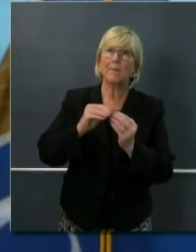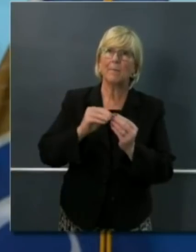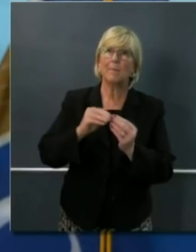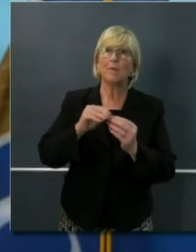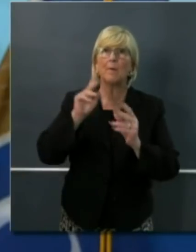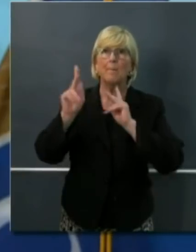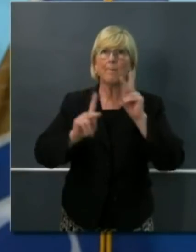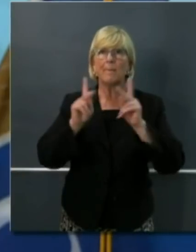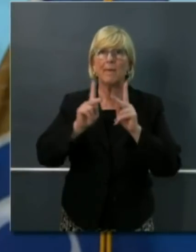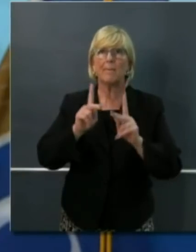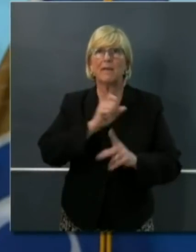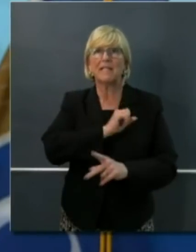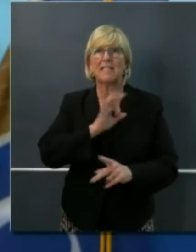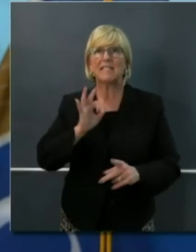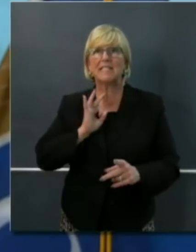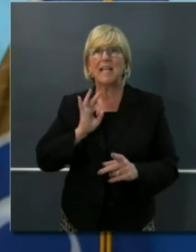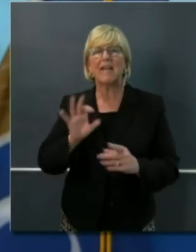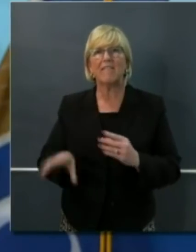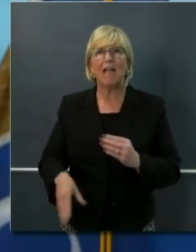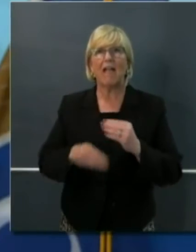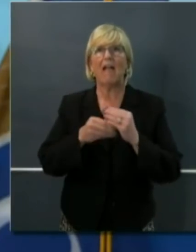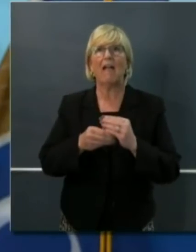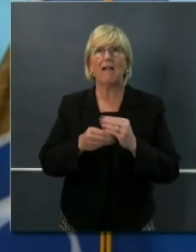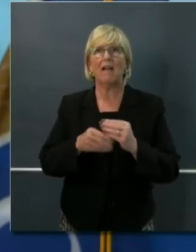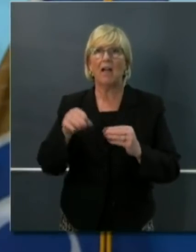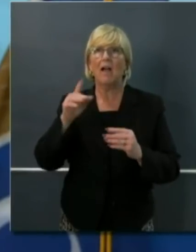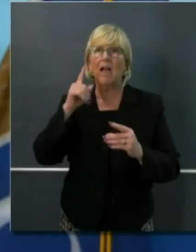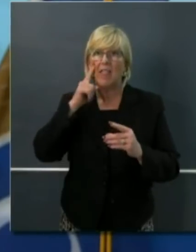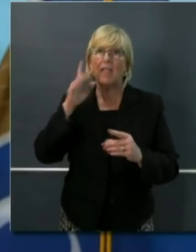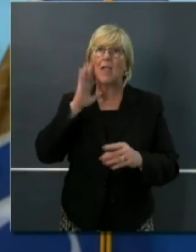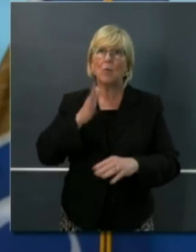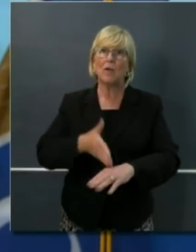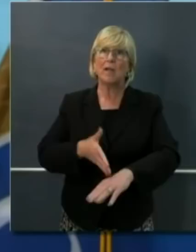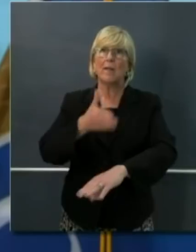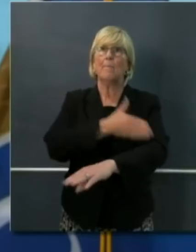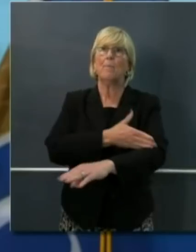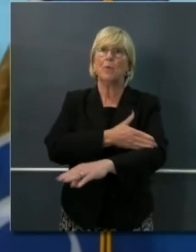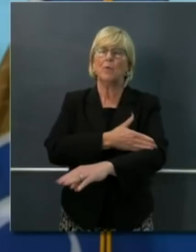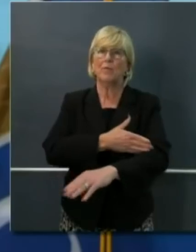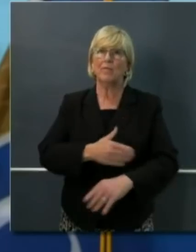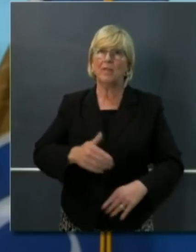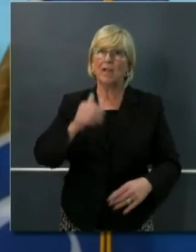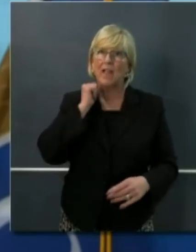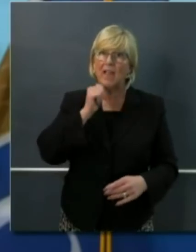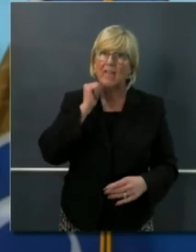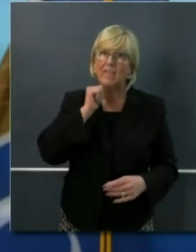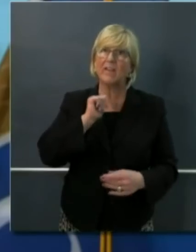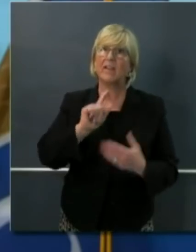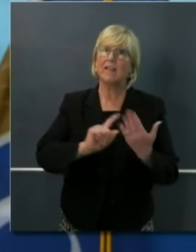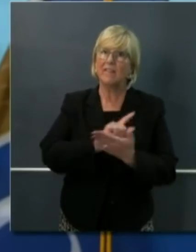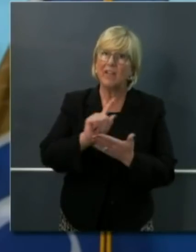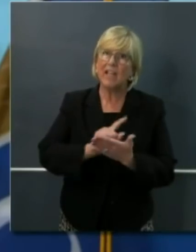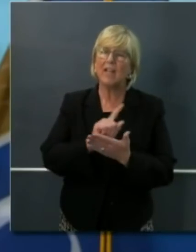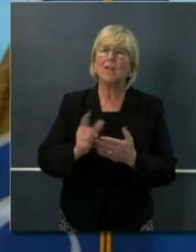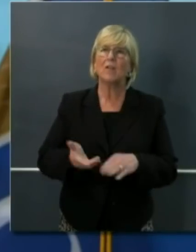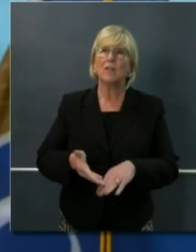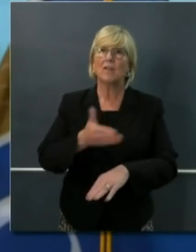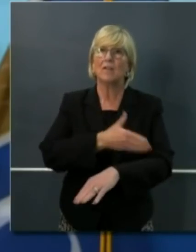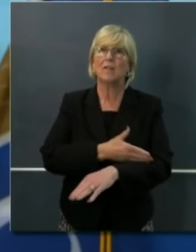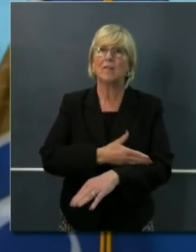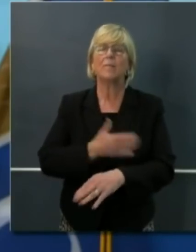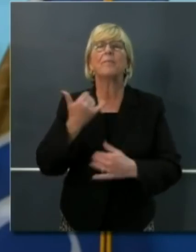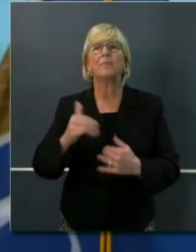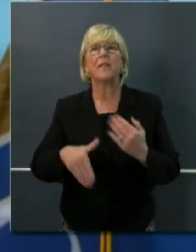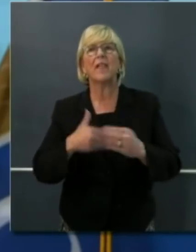space, and they'll continue to improve, I think, every hour, every day, every week. Taryn Luna,